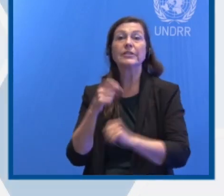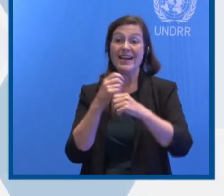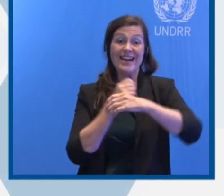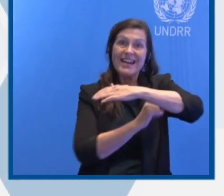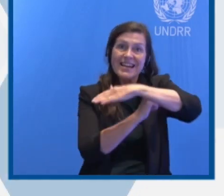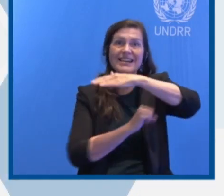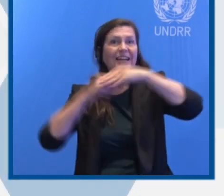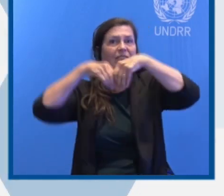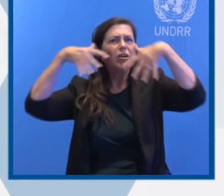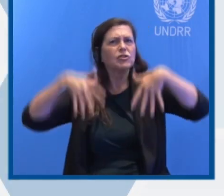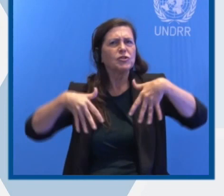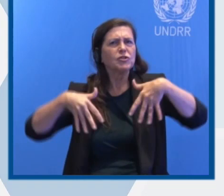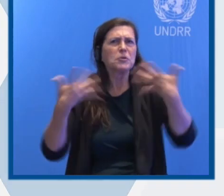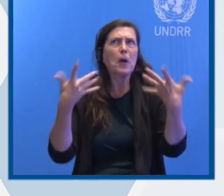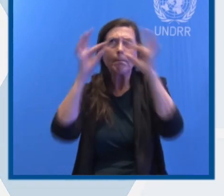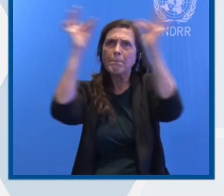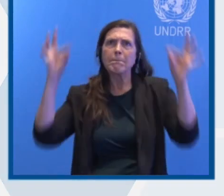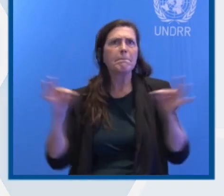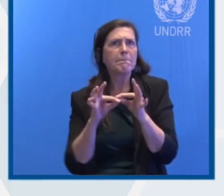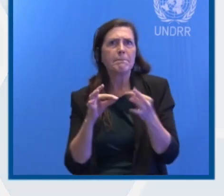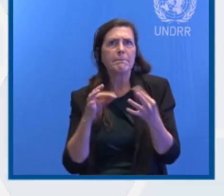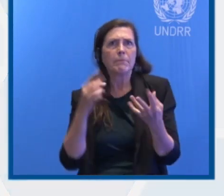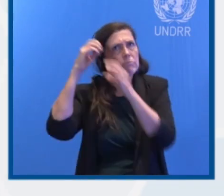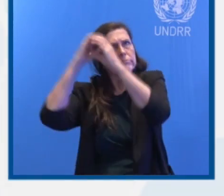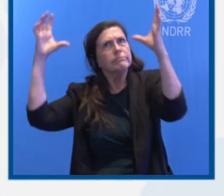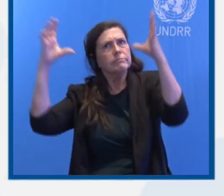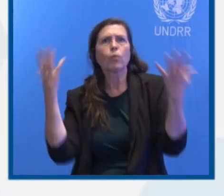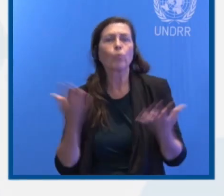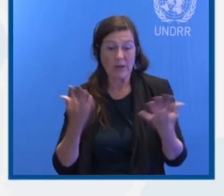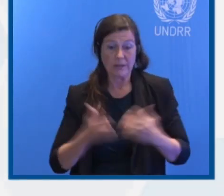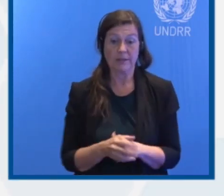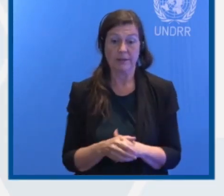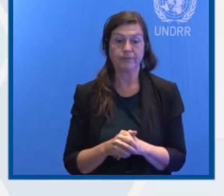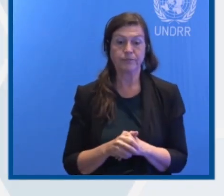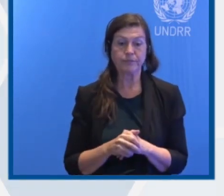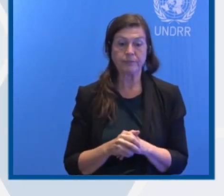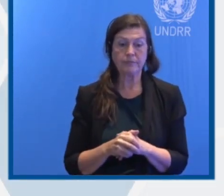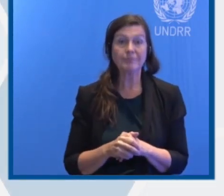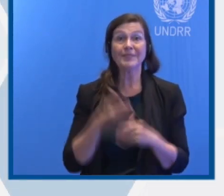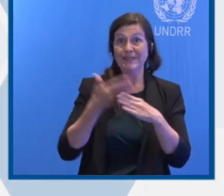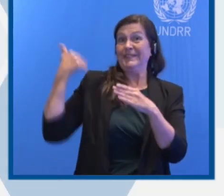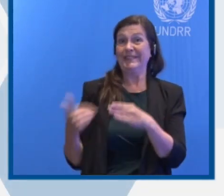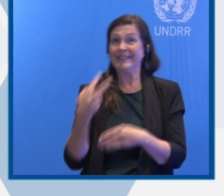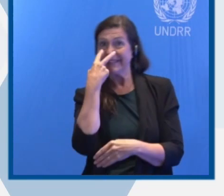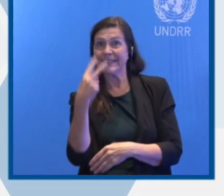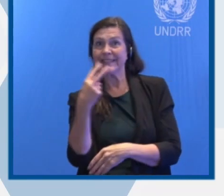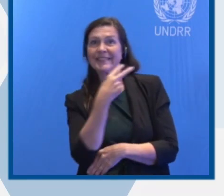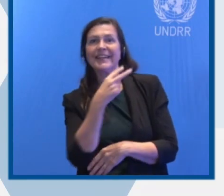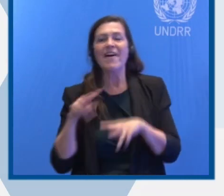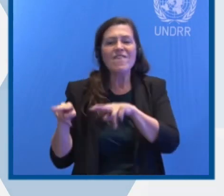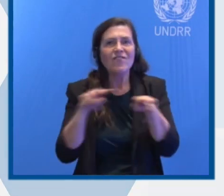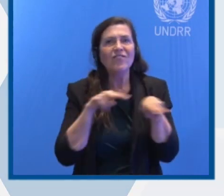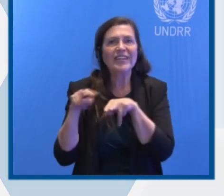infrastructure? And that's where you saw the video, the work that UNDRR is through extensive consultations